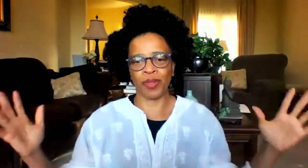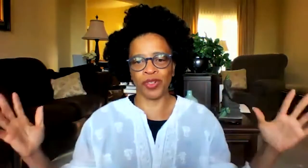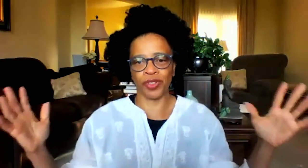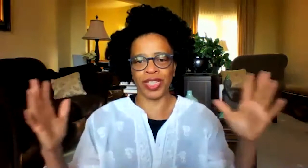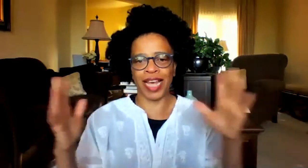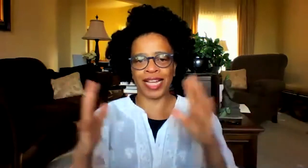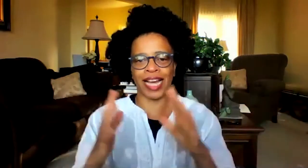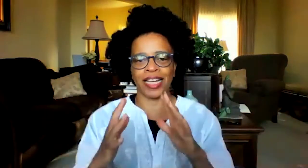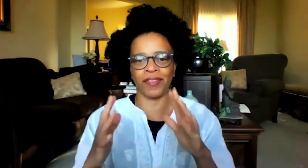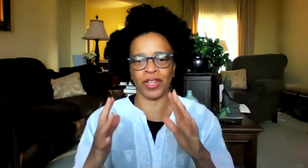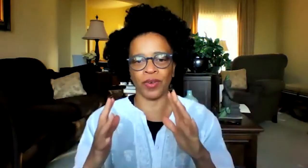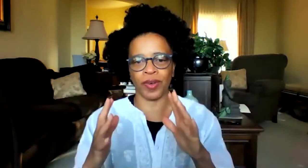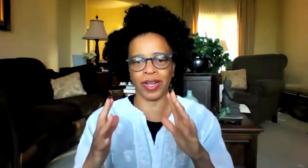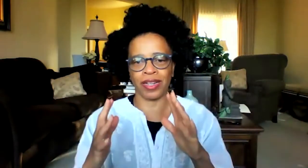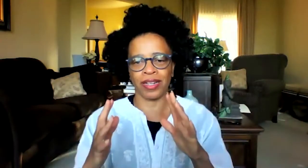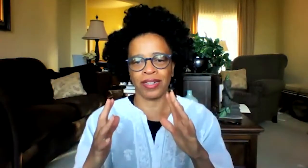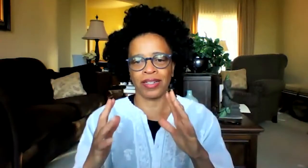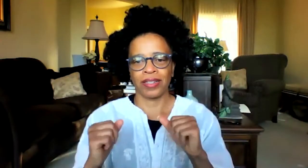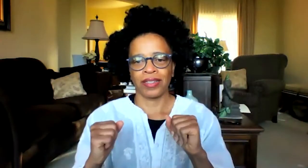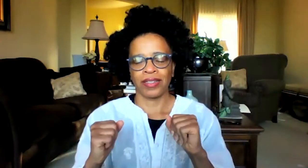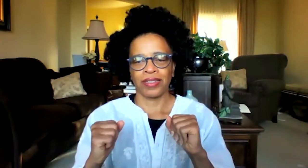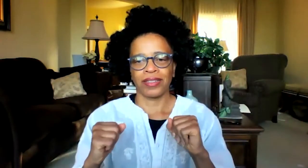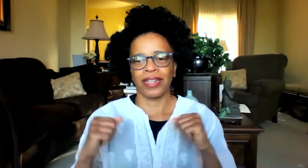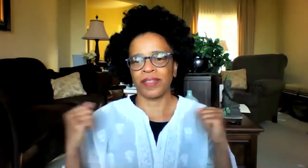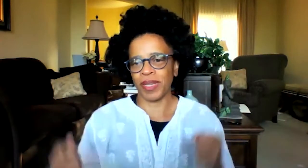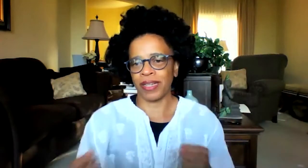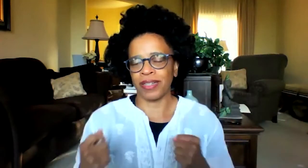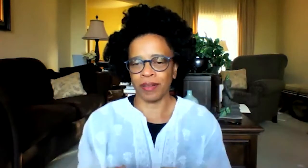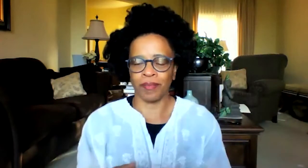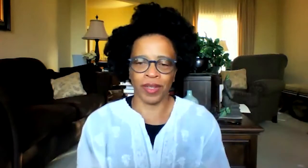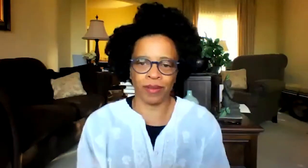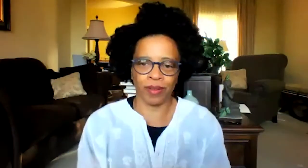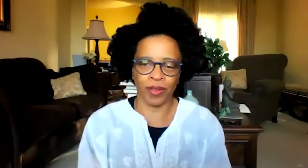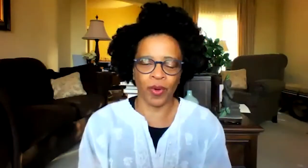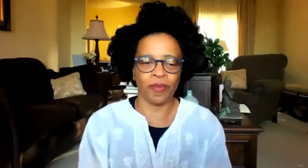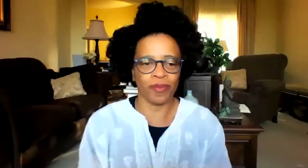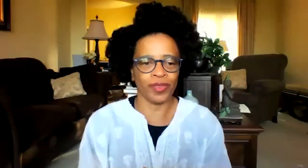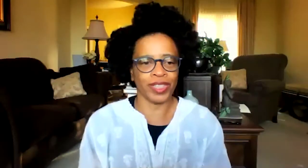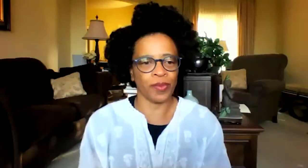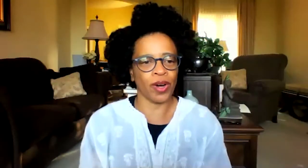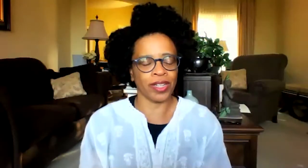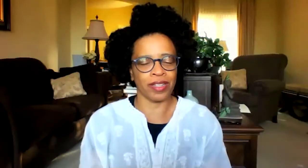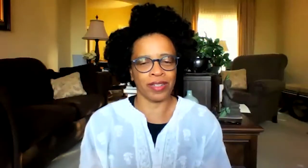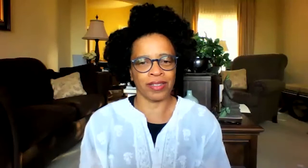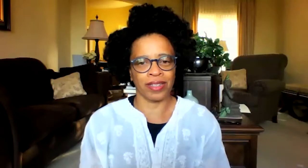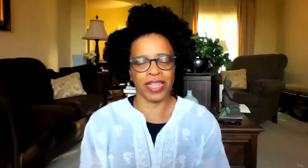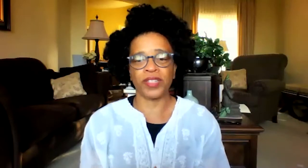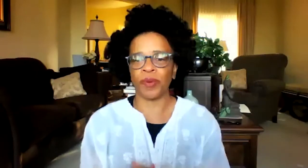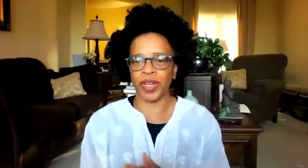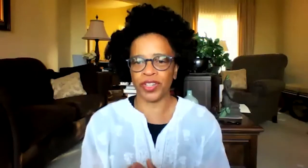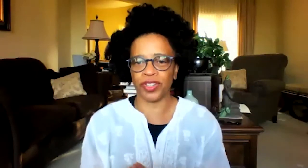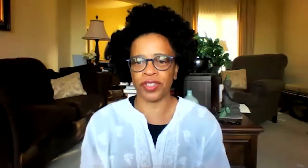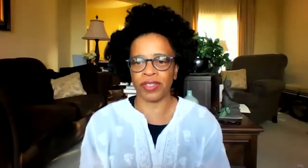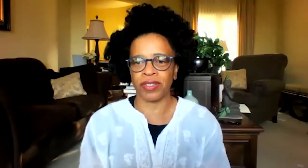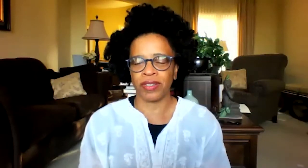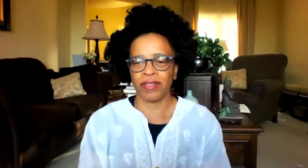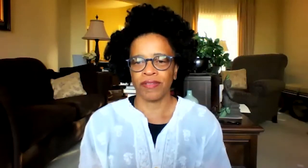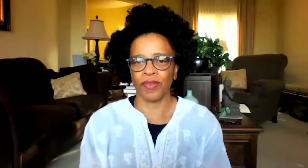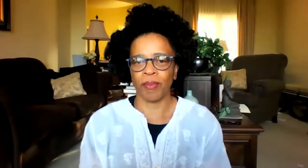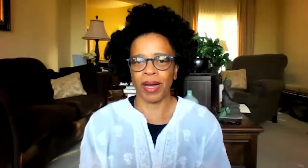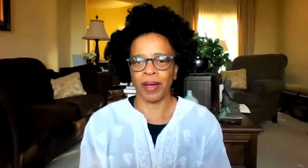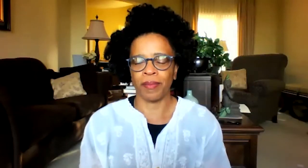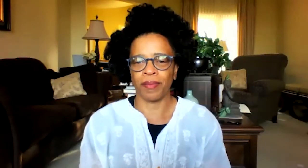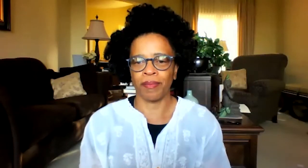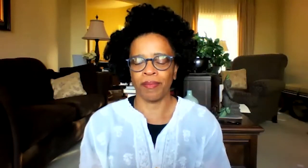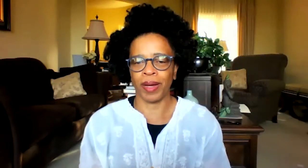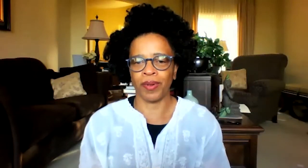Opening the aperture to that kind of inquiry has been, really one of the inspirations